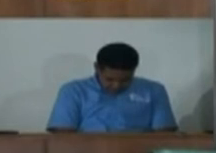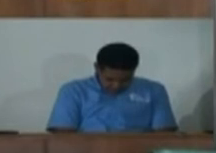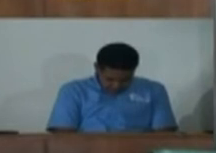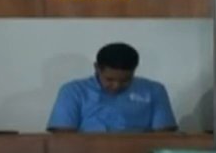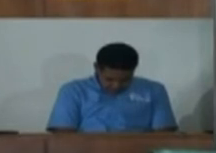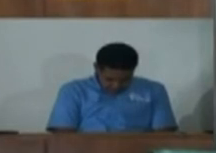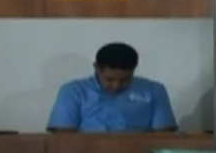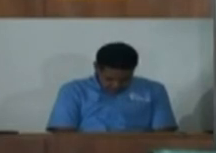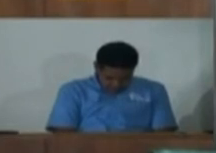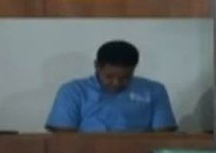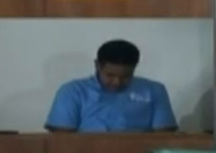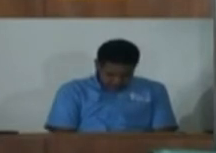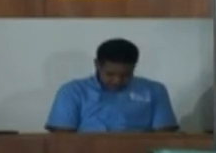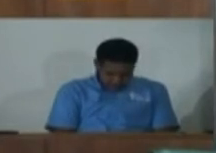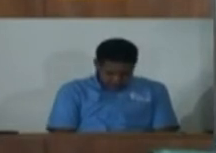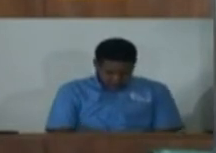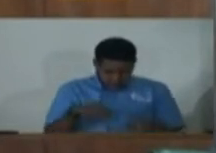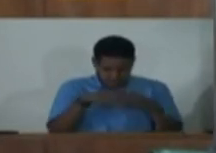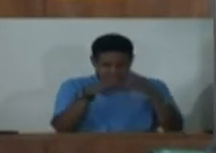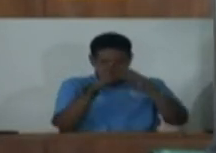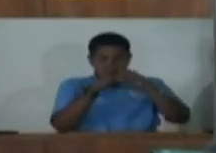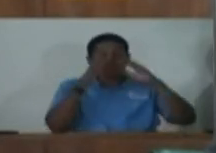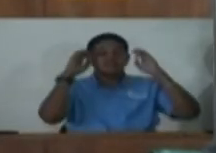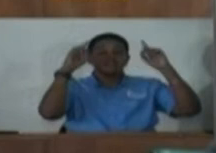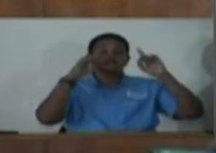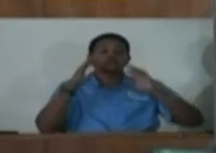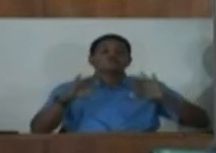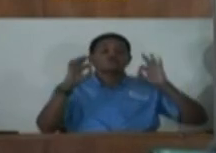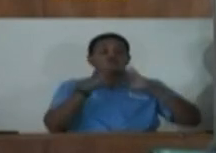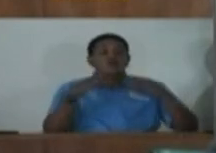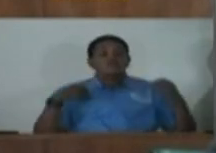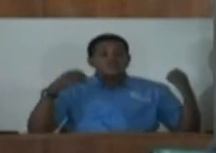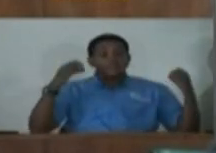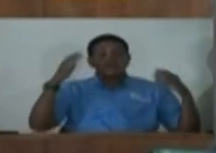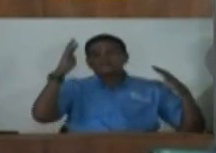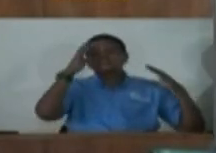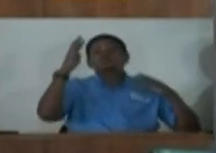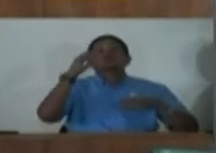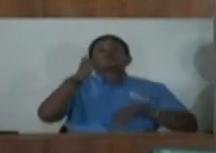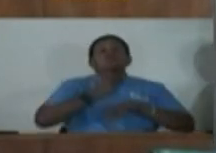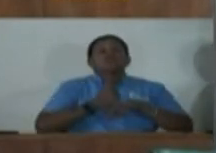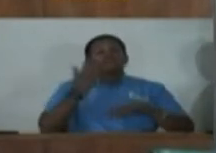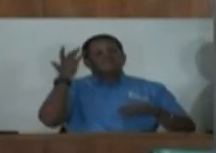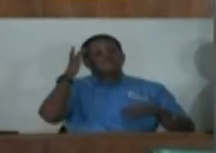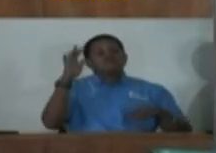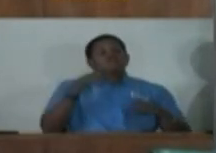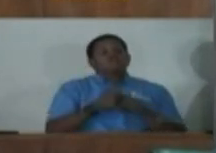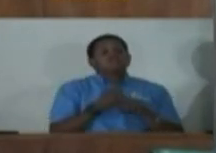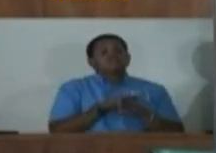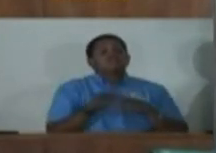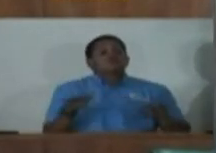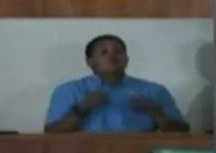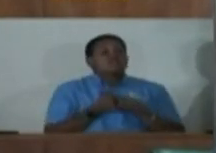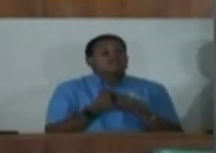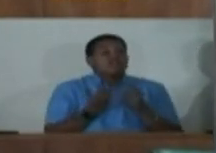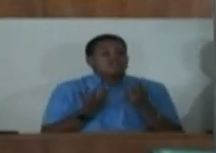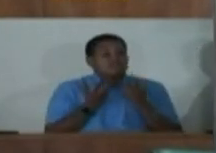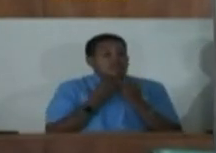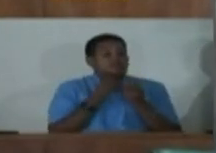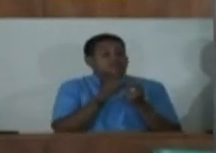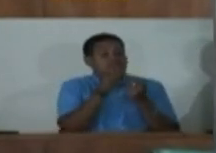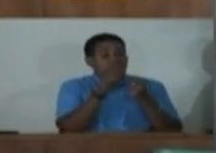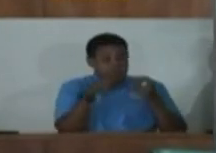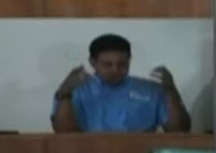have a number of our creative geniuses doesn't lie in a certain group or a